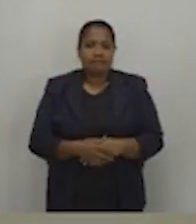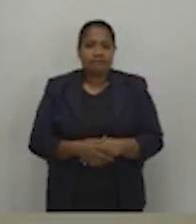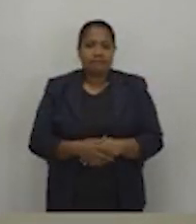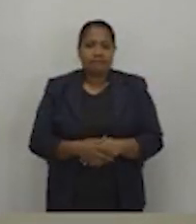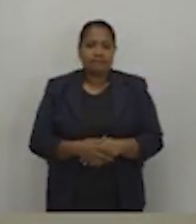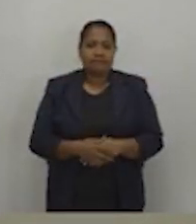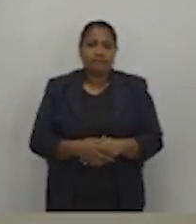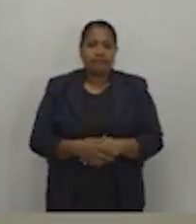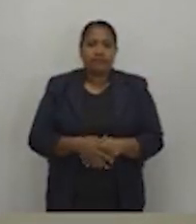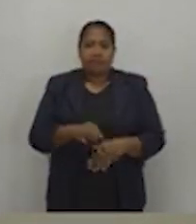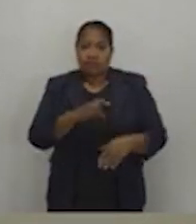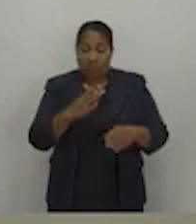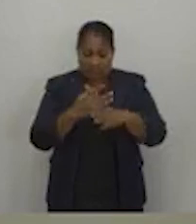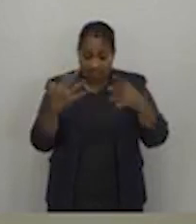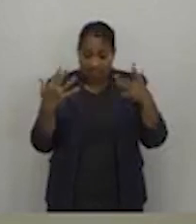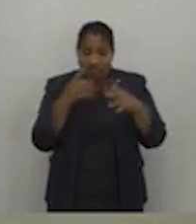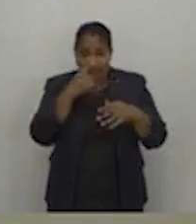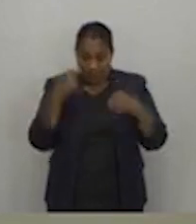happen at all.